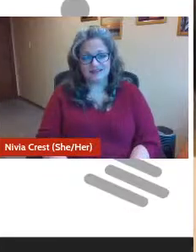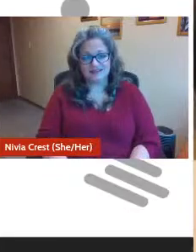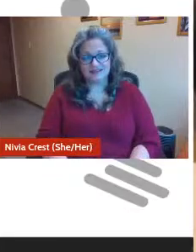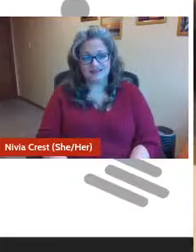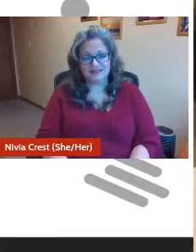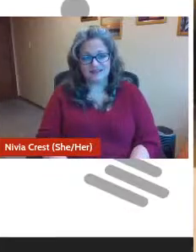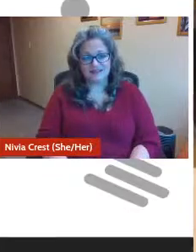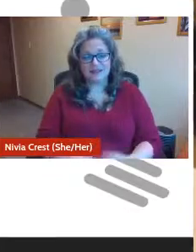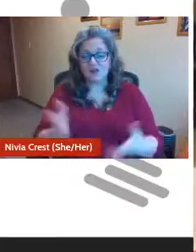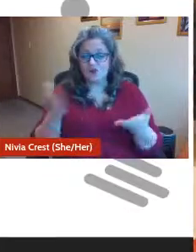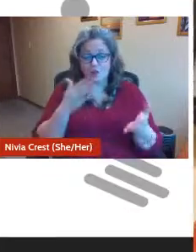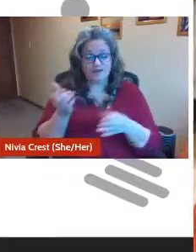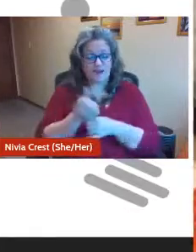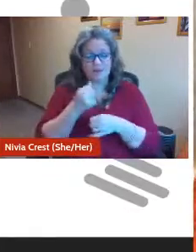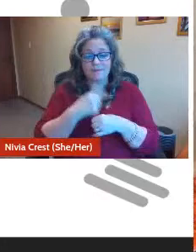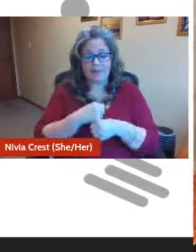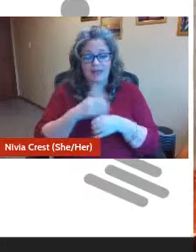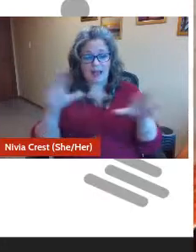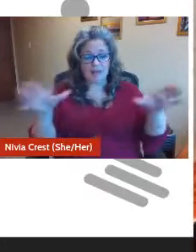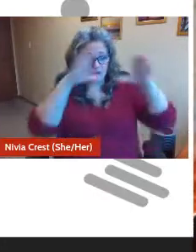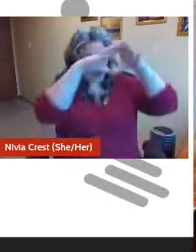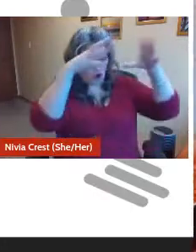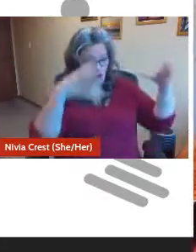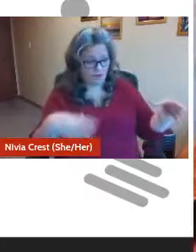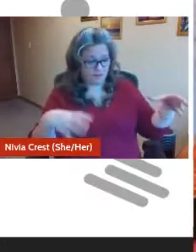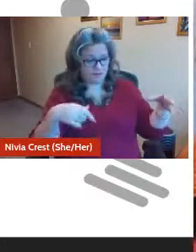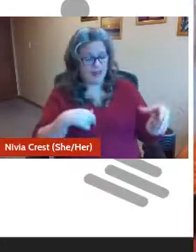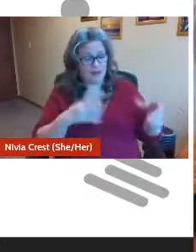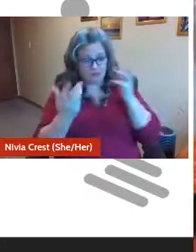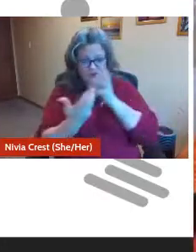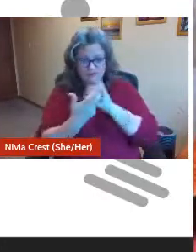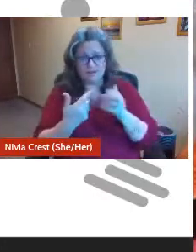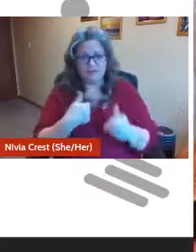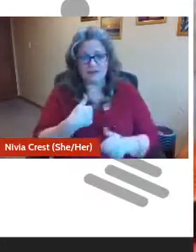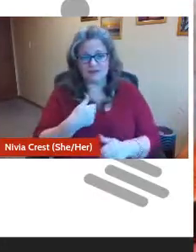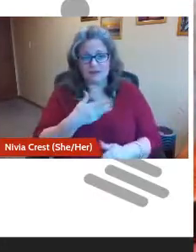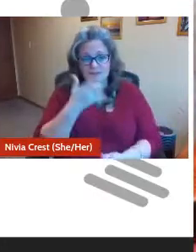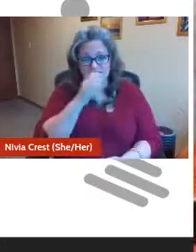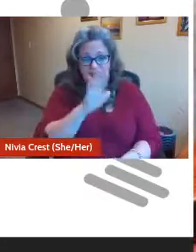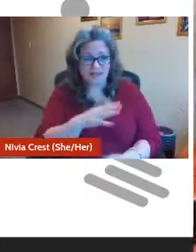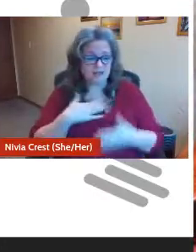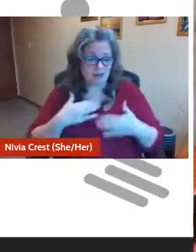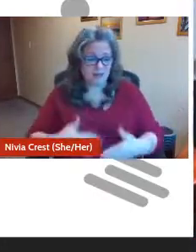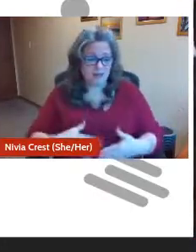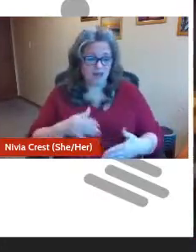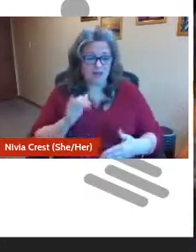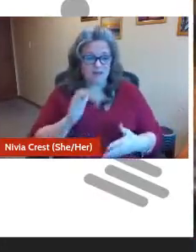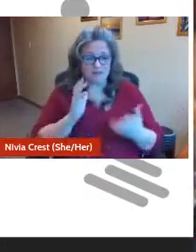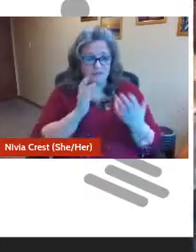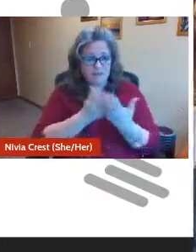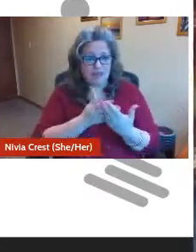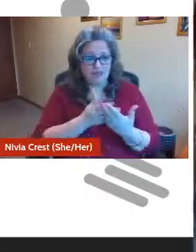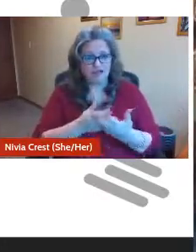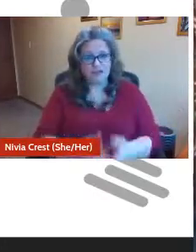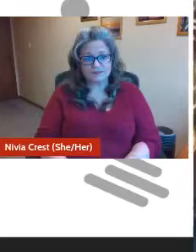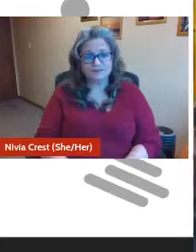So whatever I make, I just put it onto the body, and it's gonna fit that, because that's my body itself that it was made